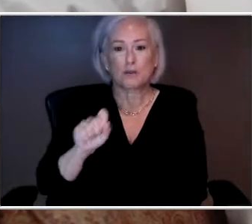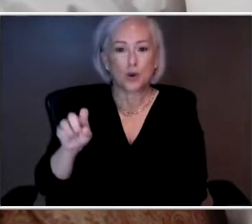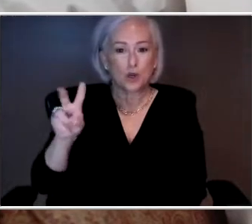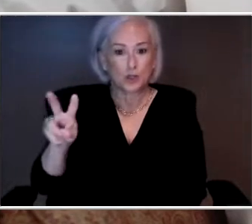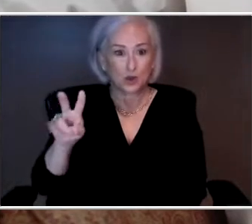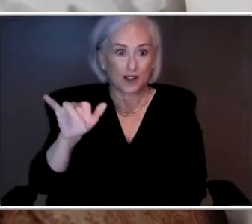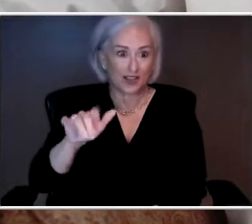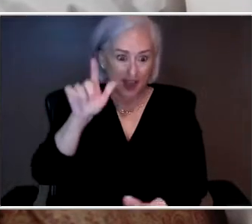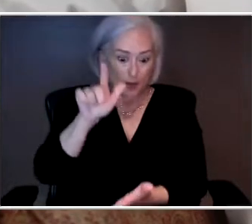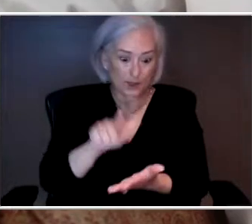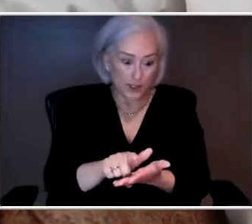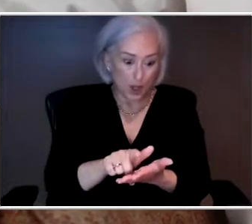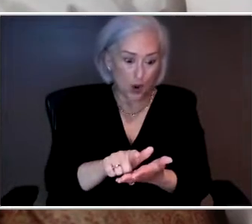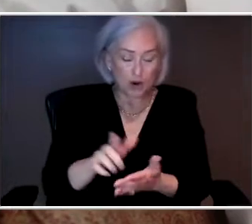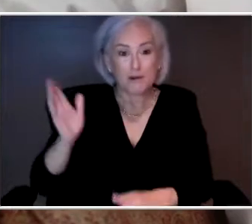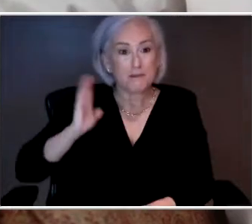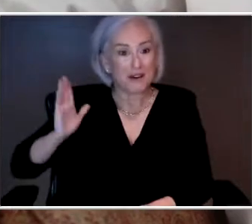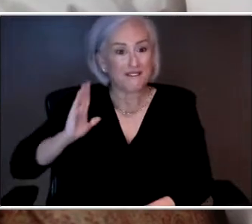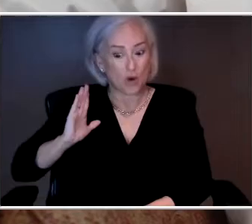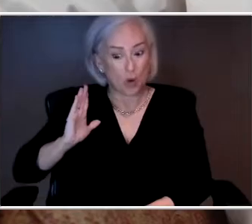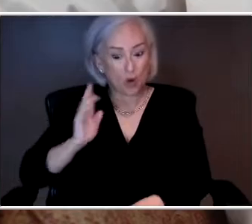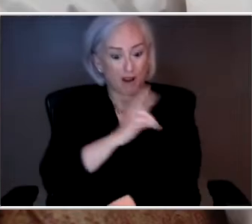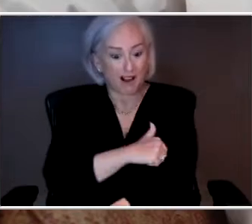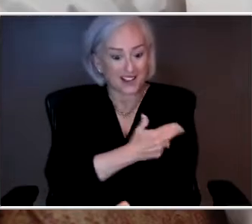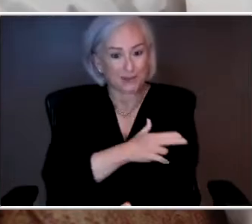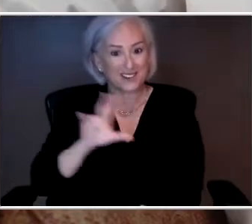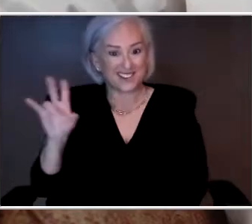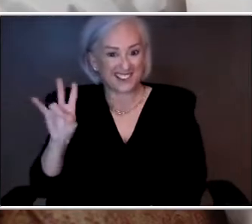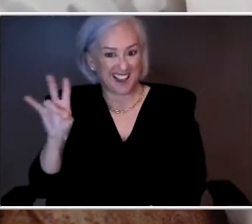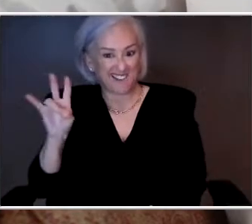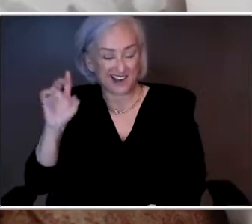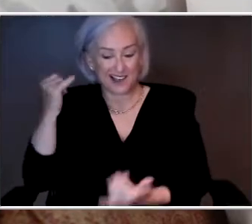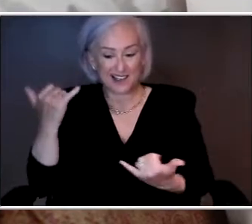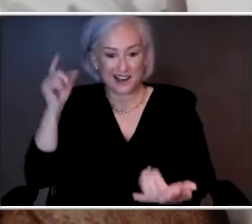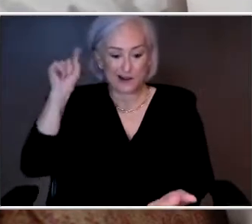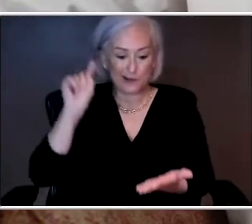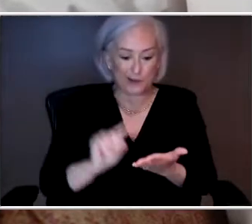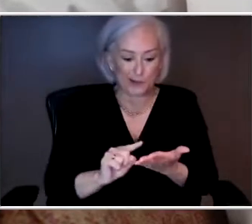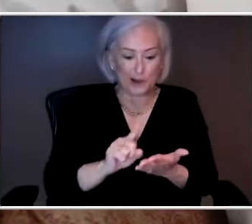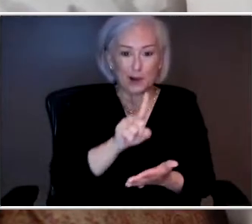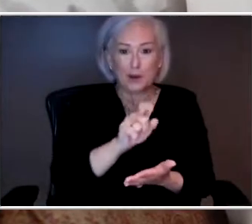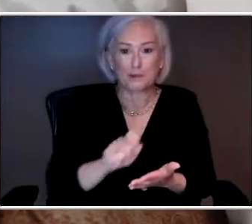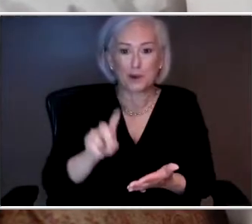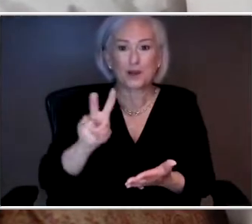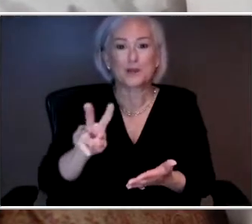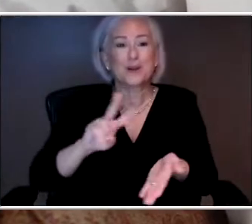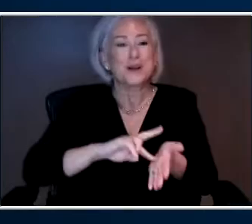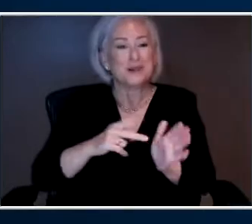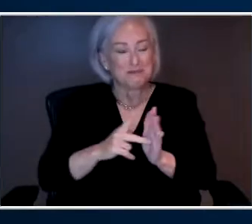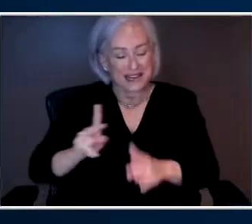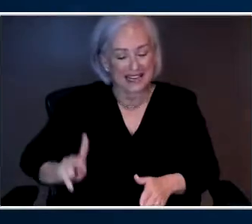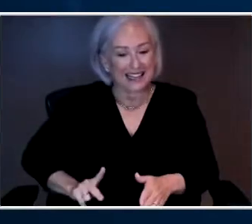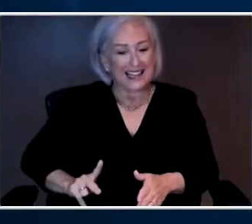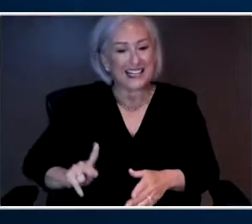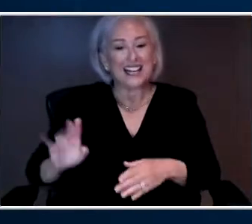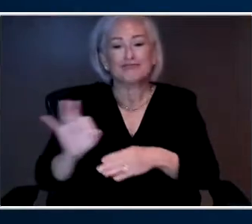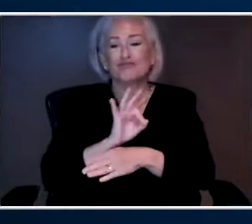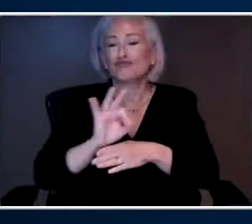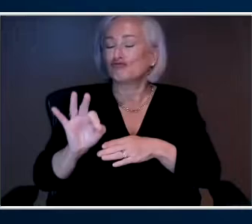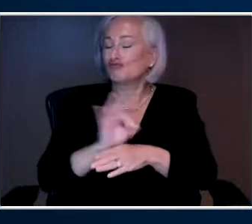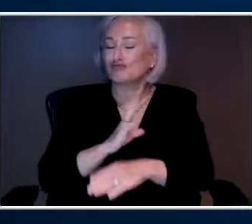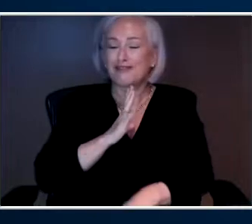in the 7s when I was in the hospital. And so she's pumping. He's a poppin'. Okay, that's what we like to